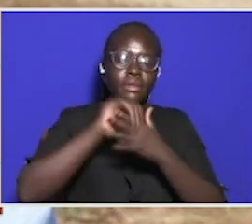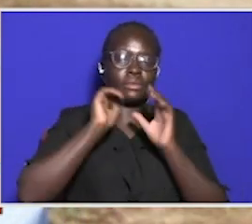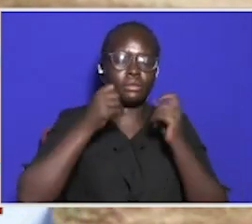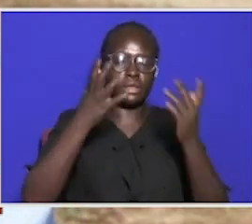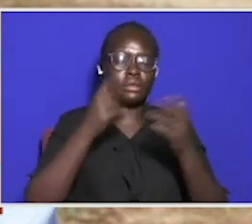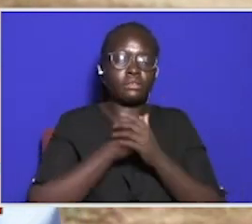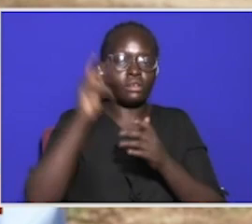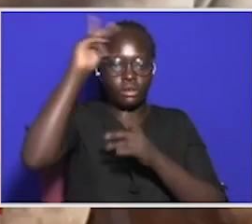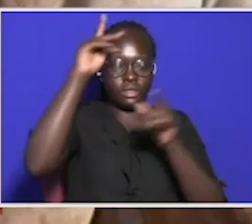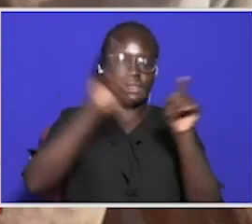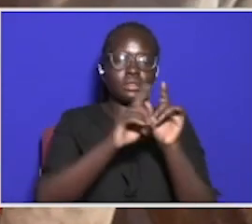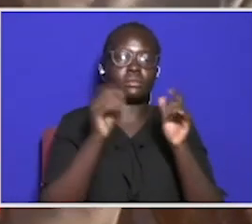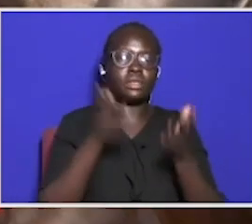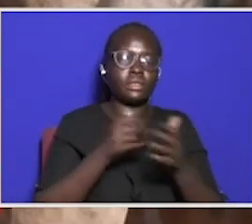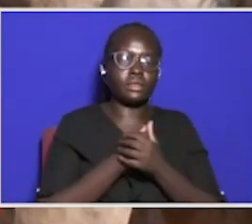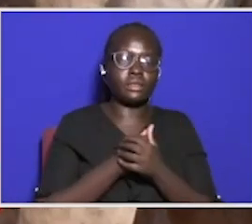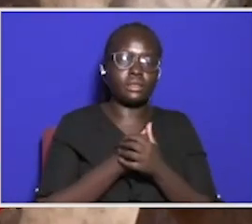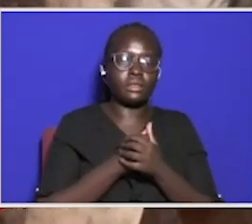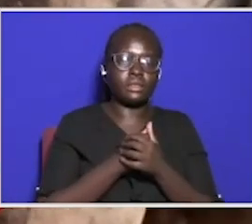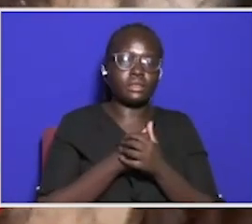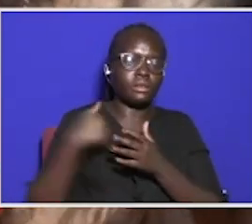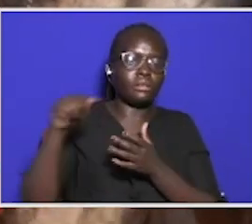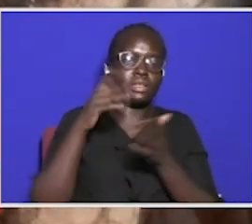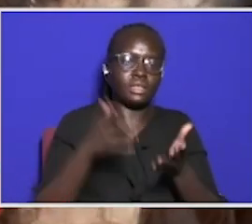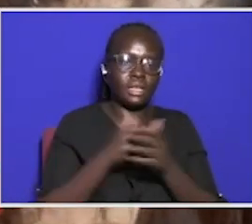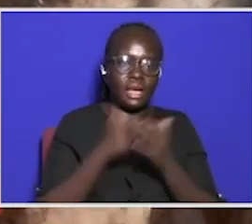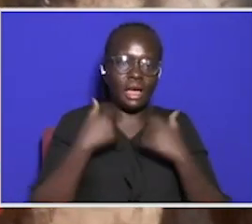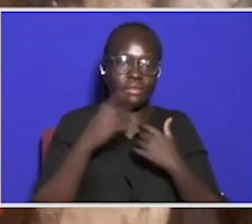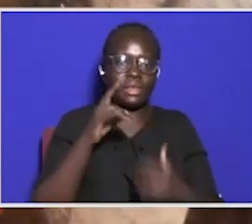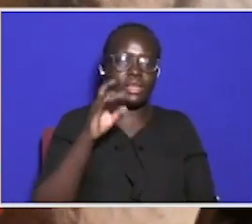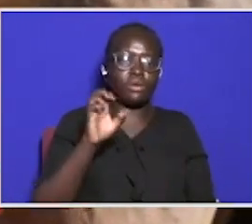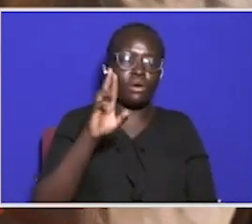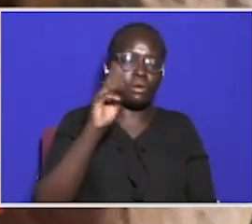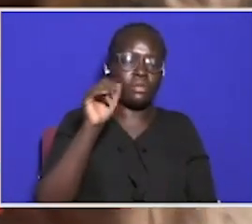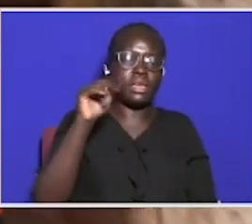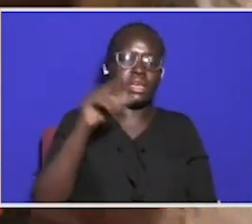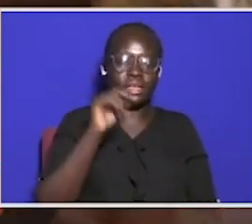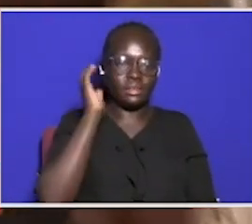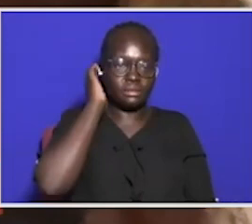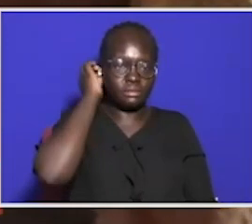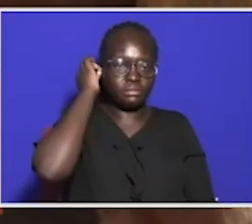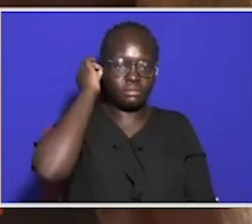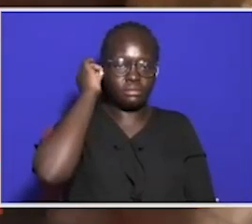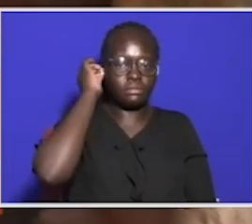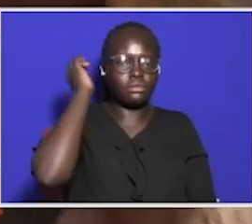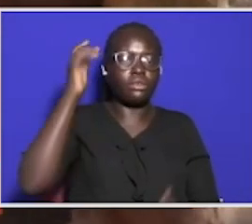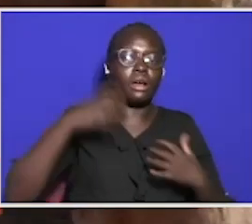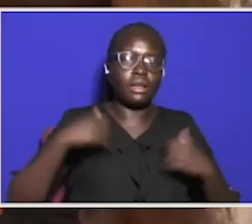such knowledges here. We are handling the dewormings using ivermectin.